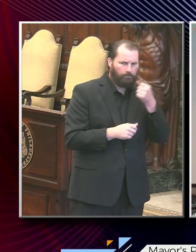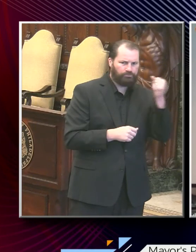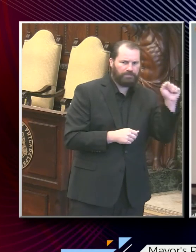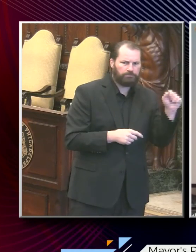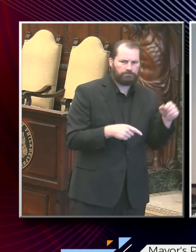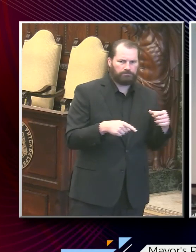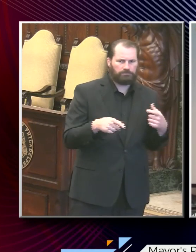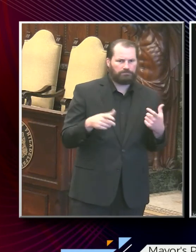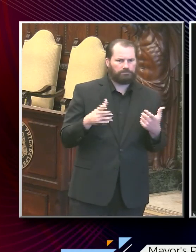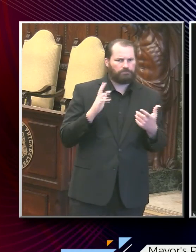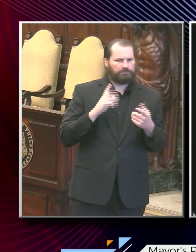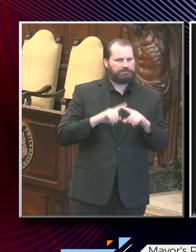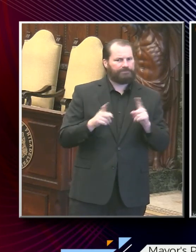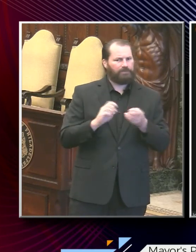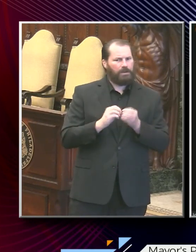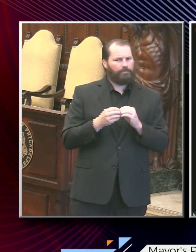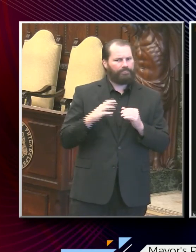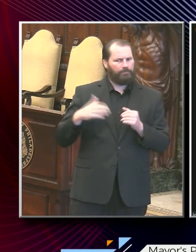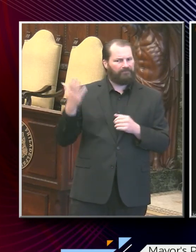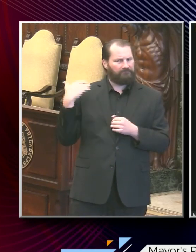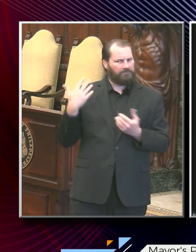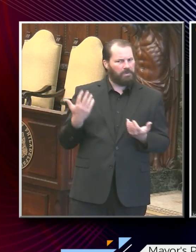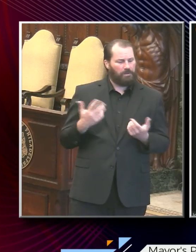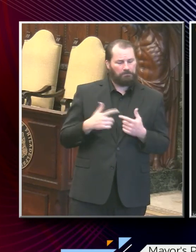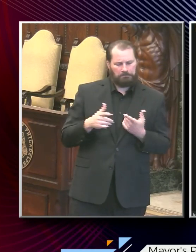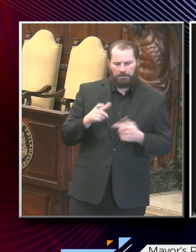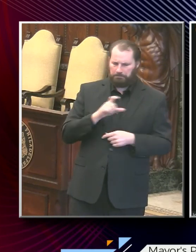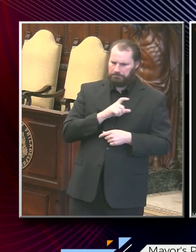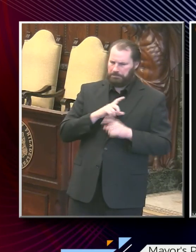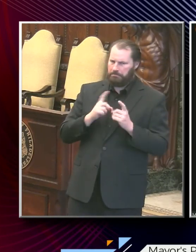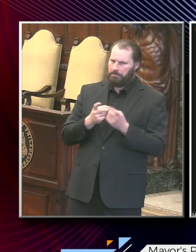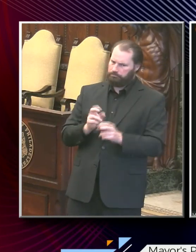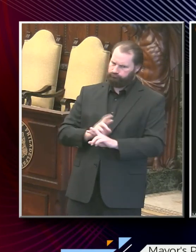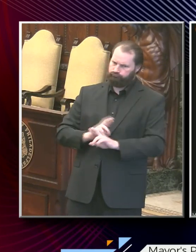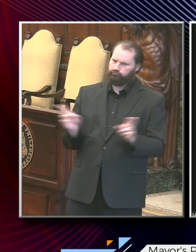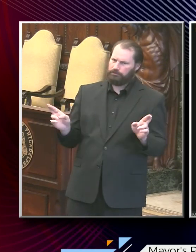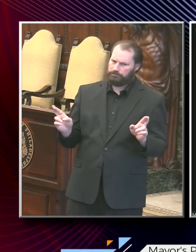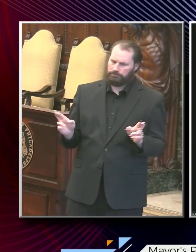prepared. Okay, thank you very much. That's all. All right, thank you, Jenny.